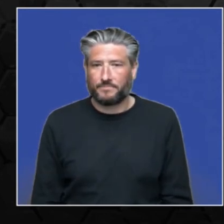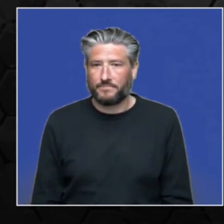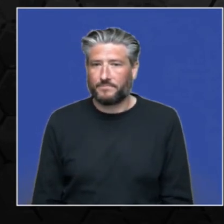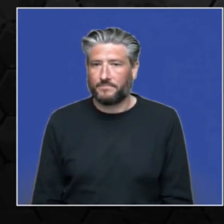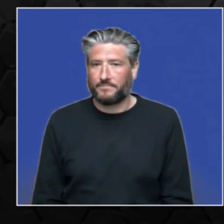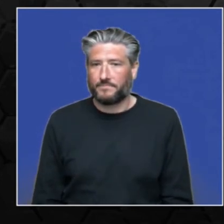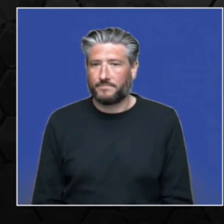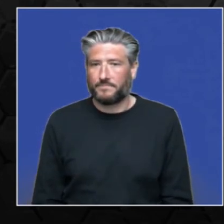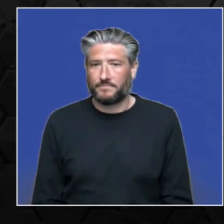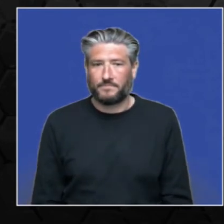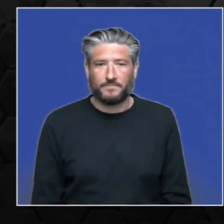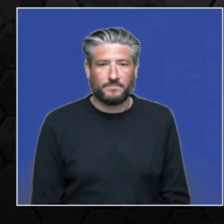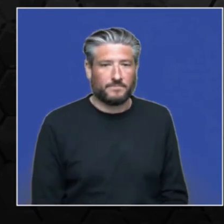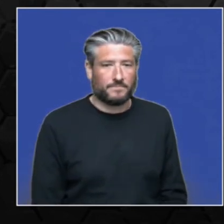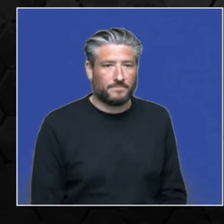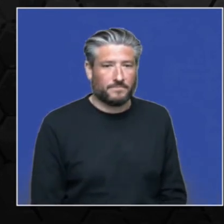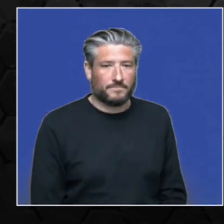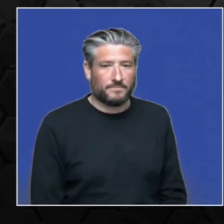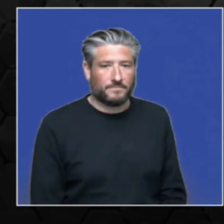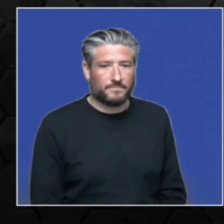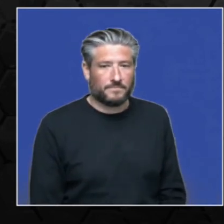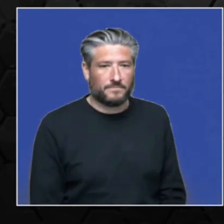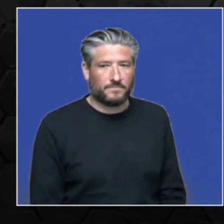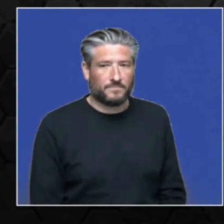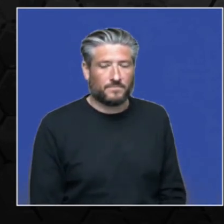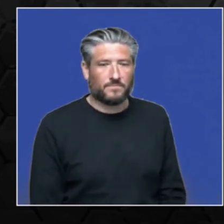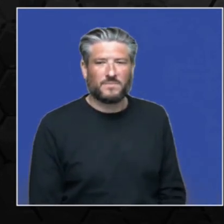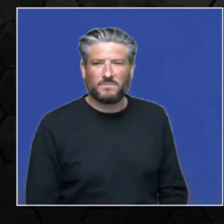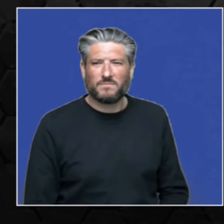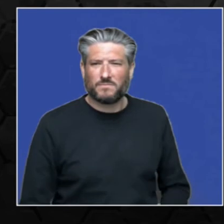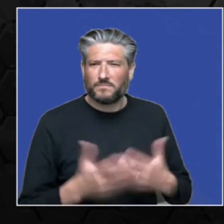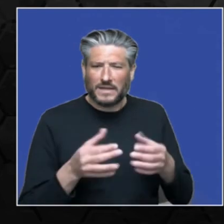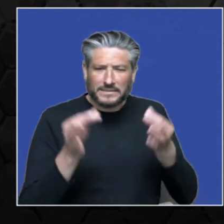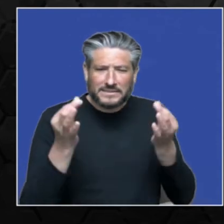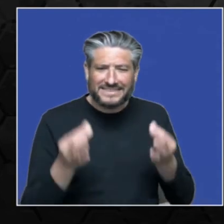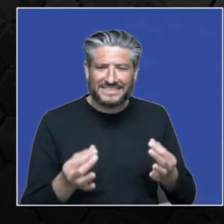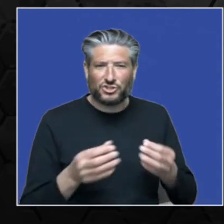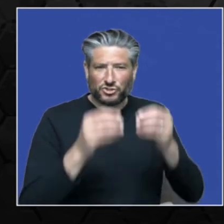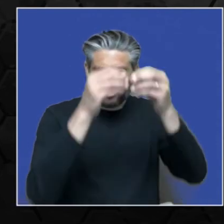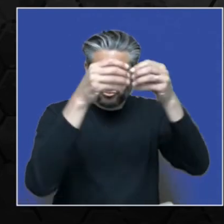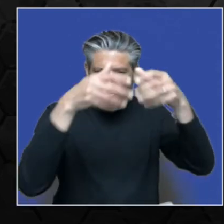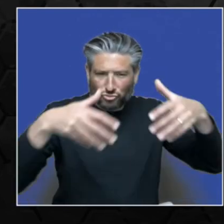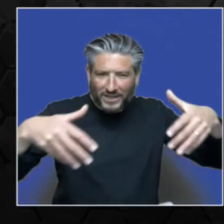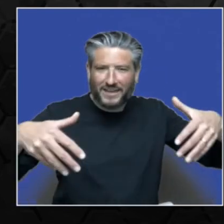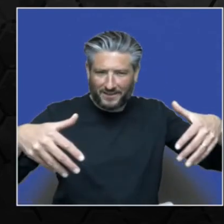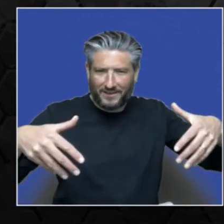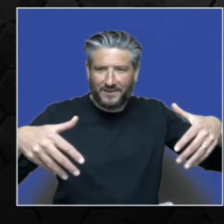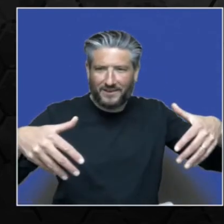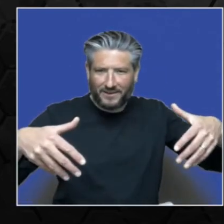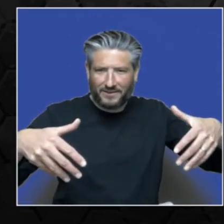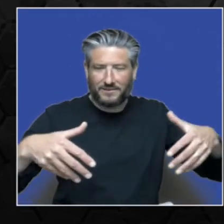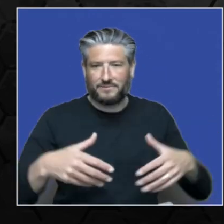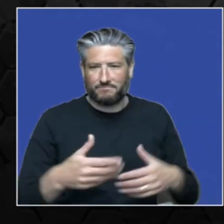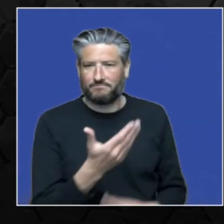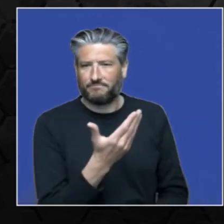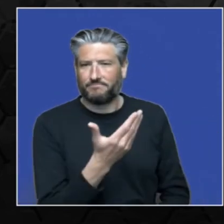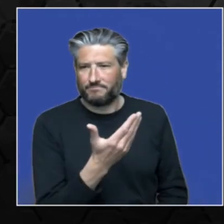the decision trees, but instead of creating one tree, they create a forest of trees and then